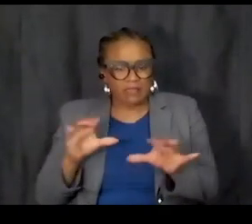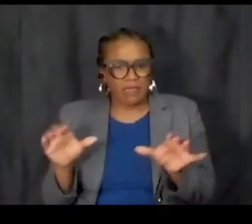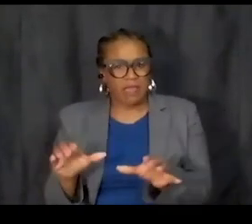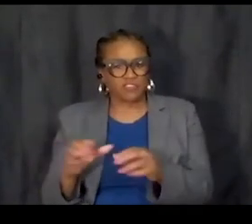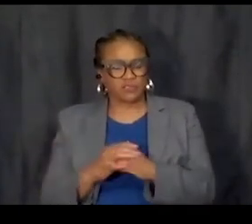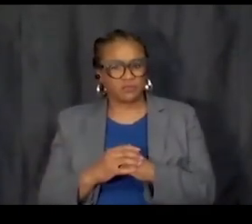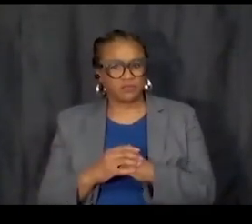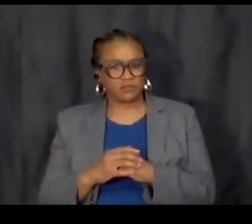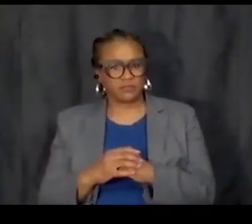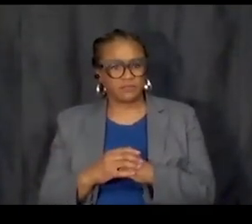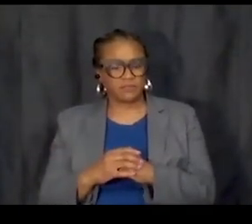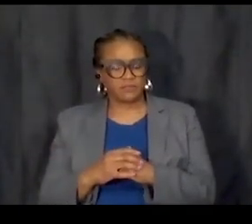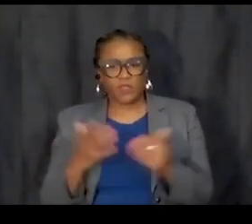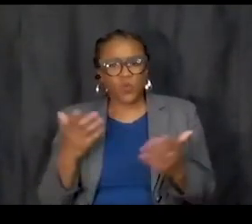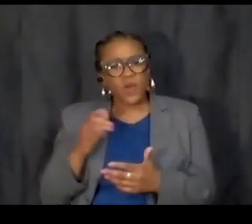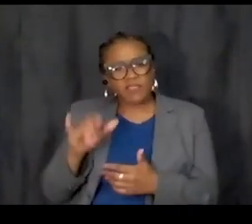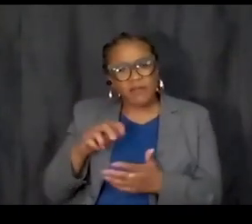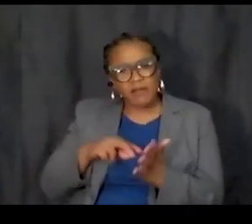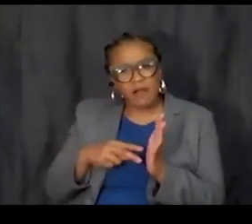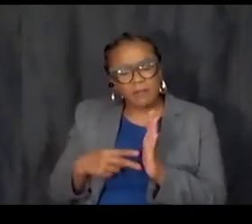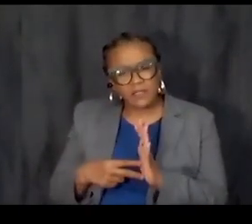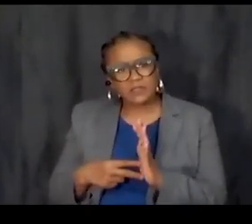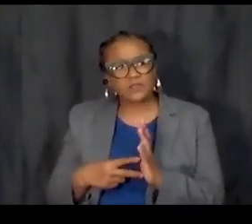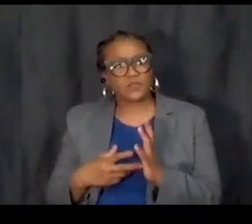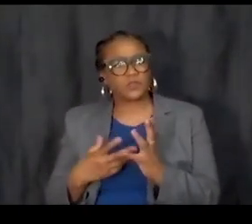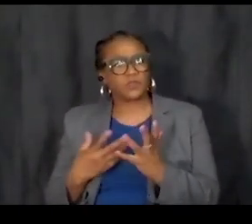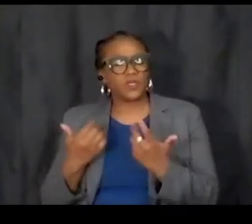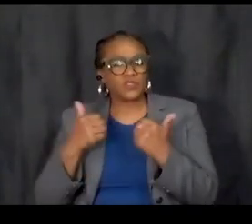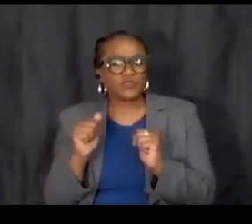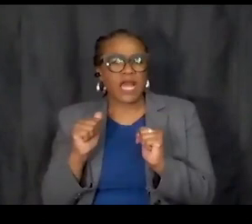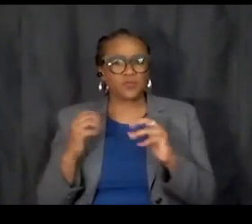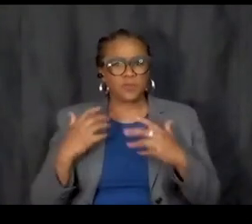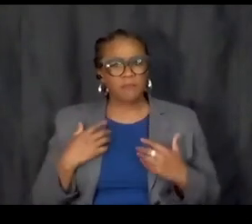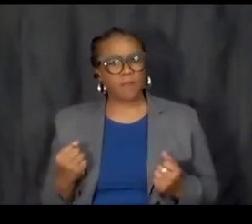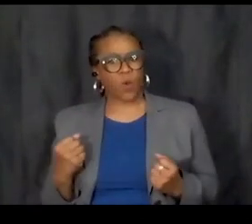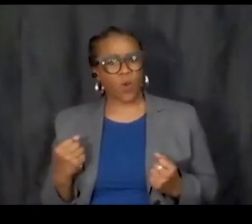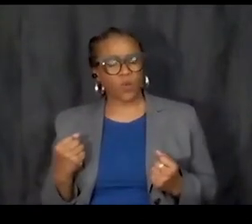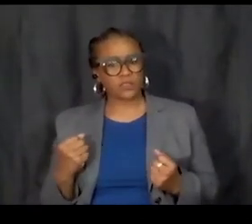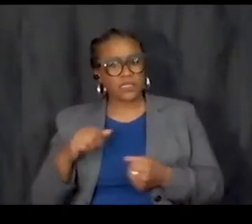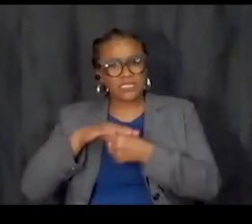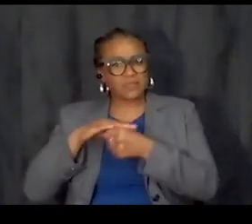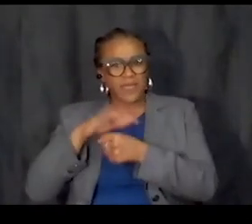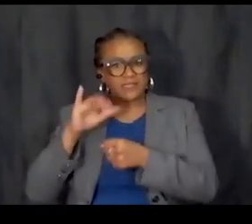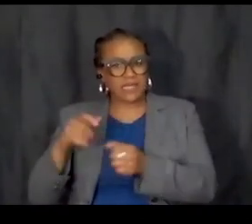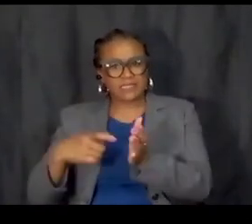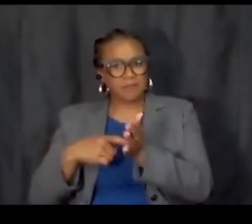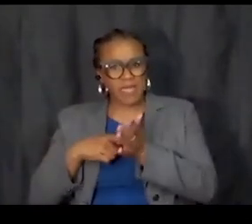And what it is like to like try to be bold in a space that demands your